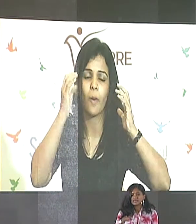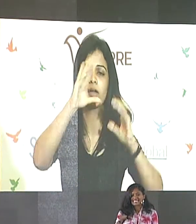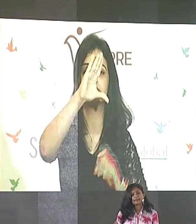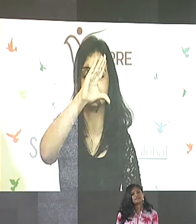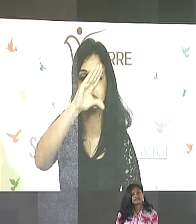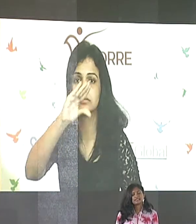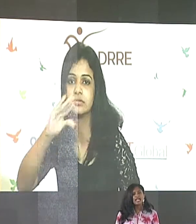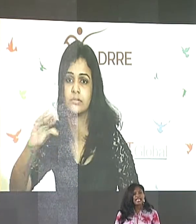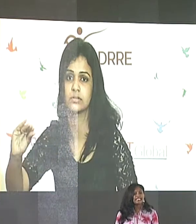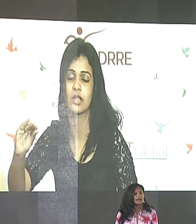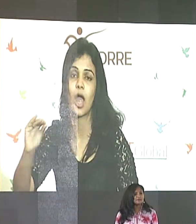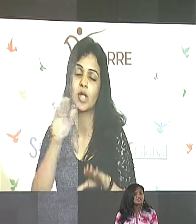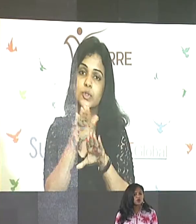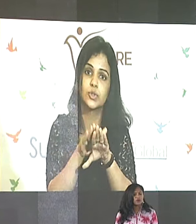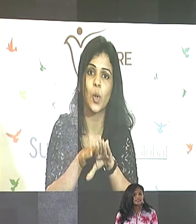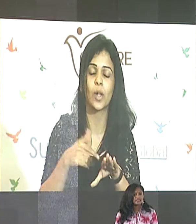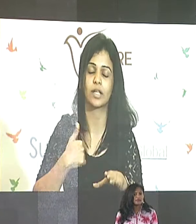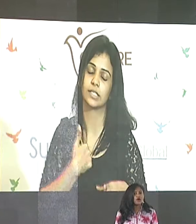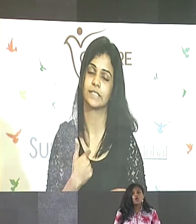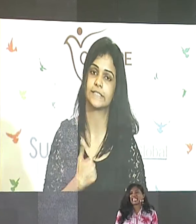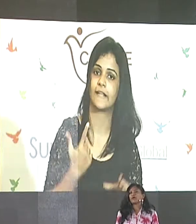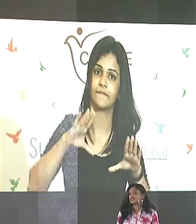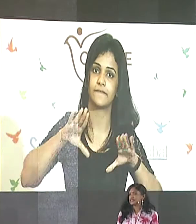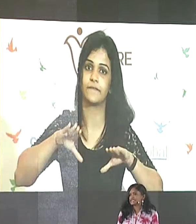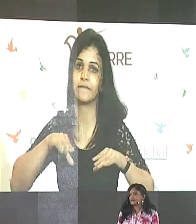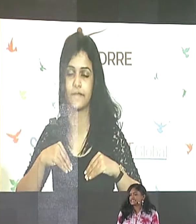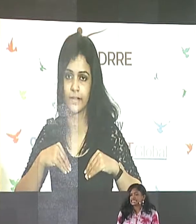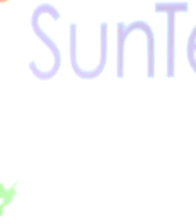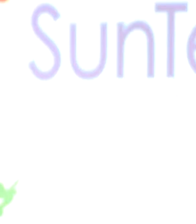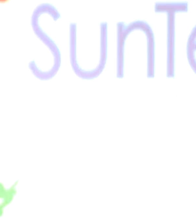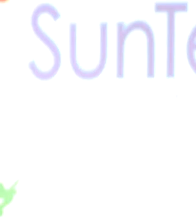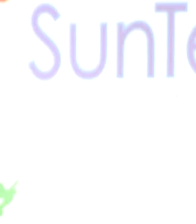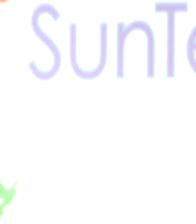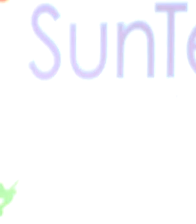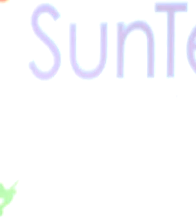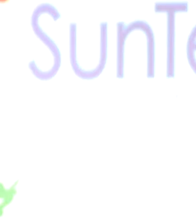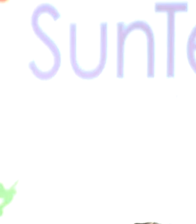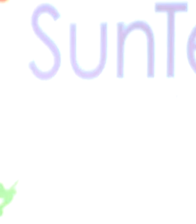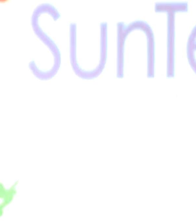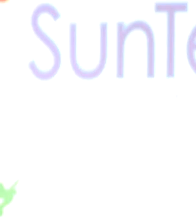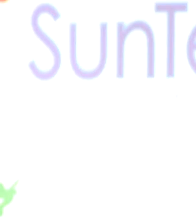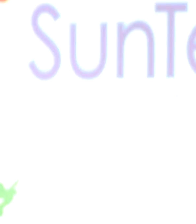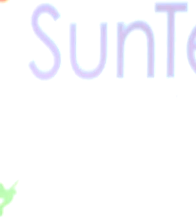with acceptance. It comes with being okay with your disability, becoming